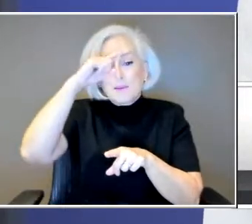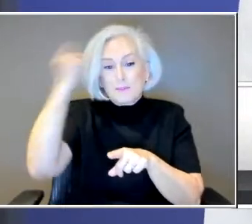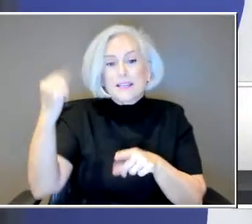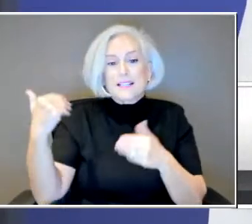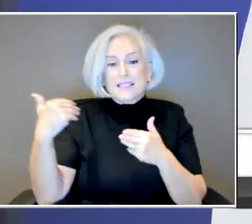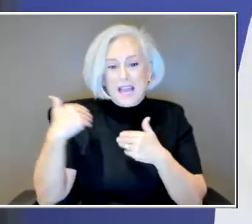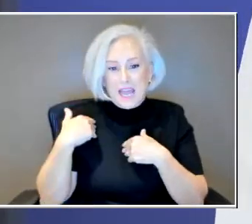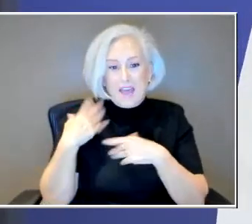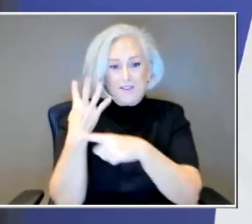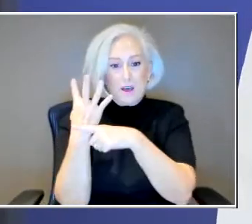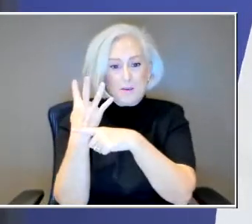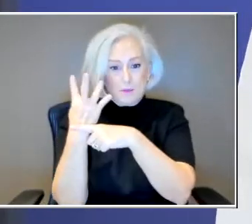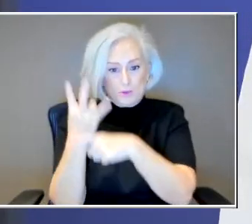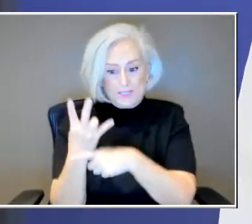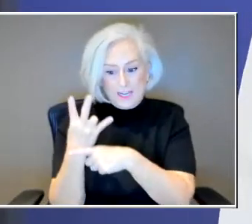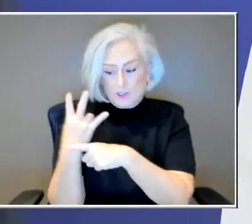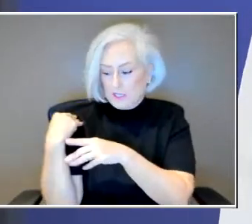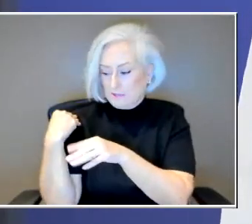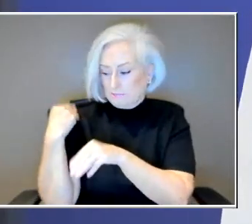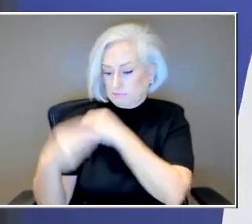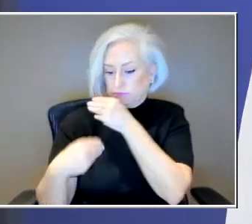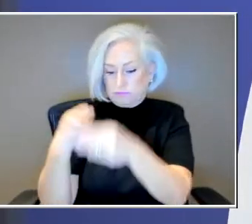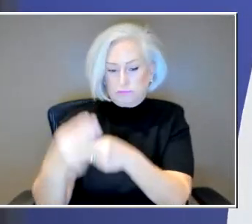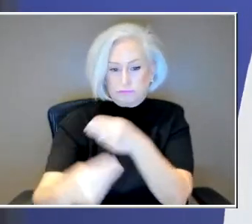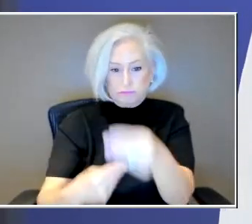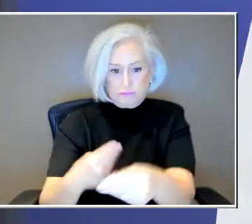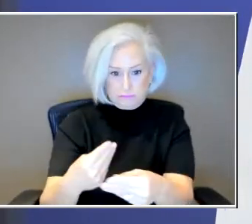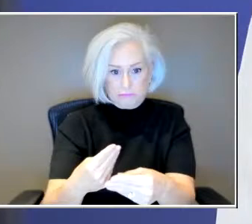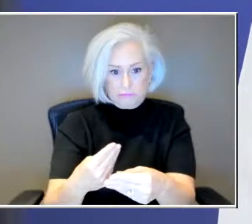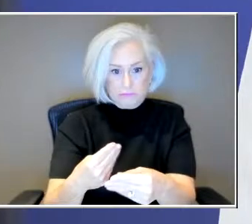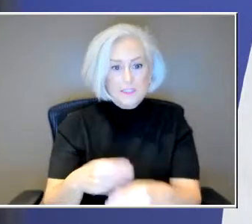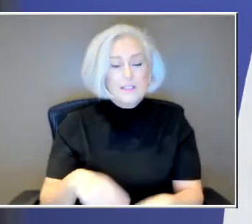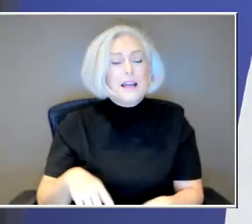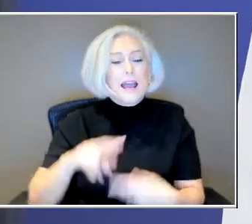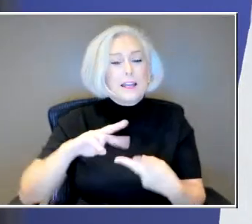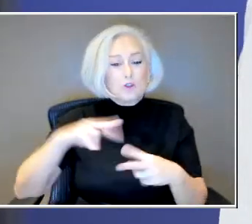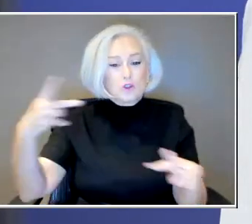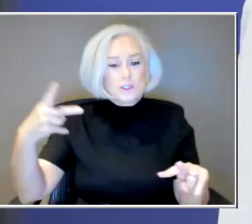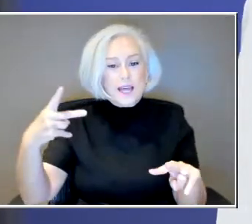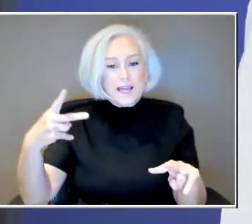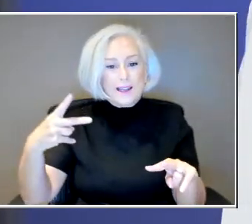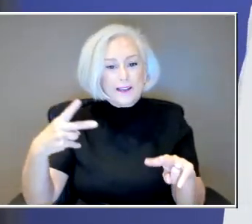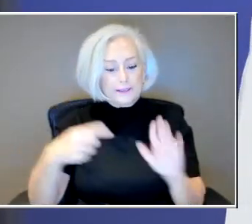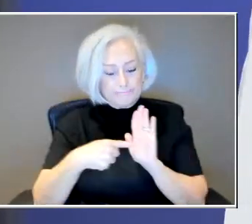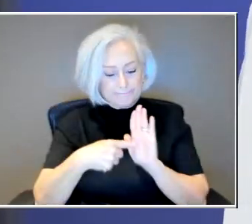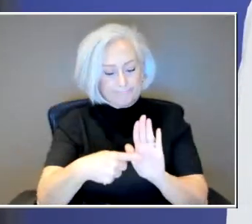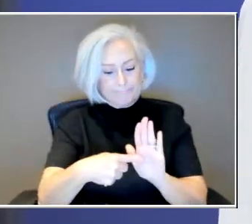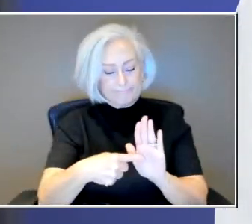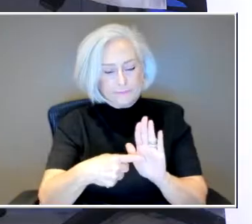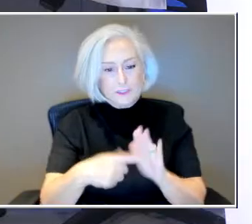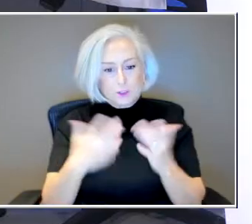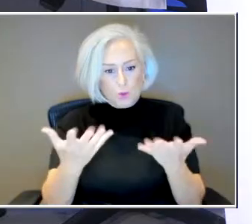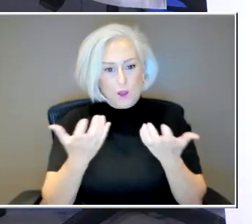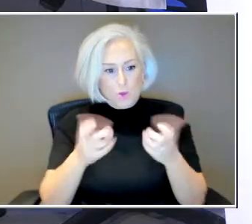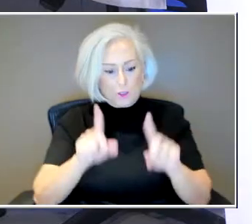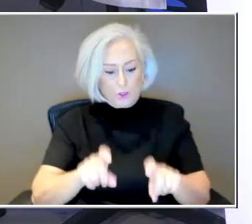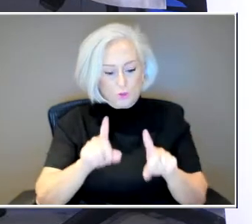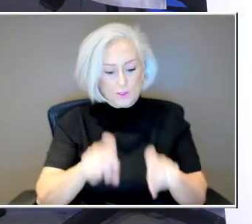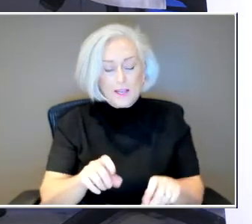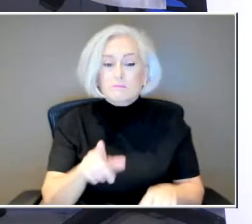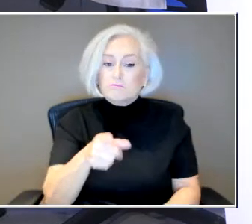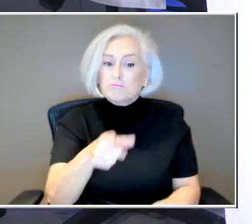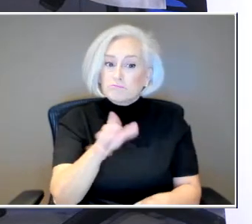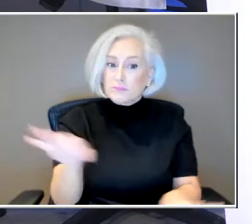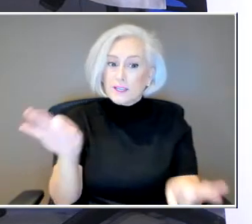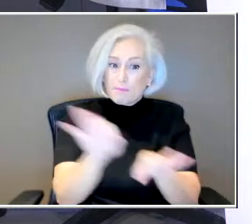that's running in the family and a genetic marker, and I'd like to get tested. So I'm glad you touched on that because that is a focus